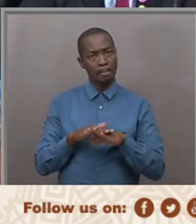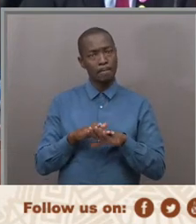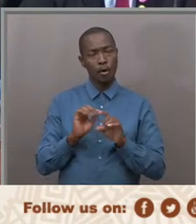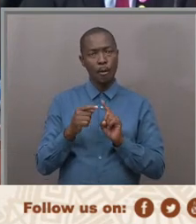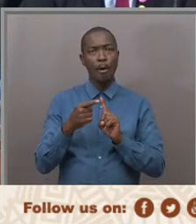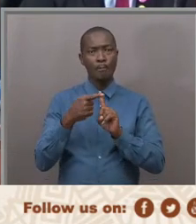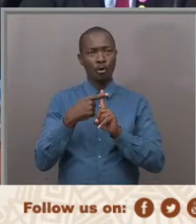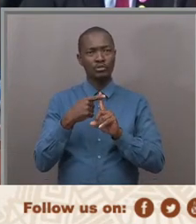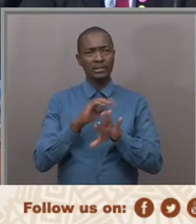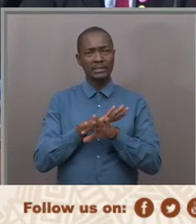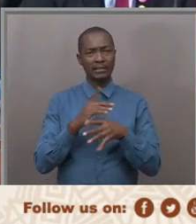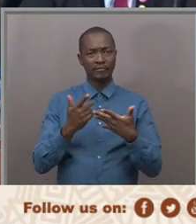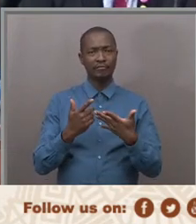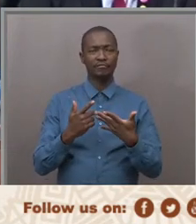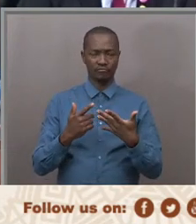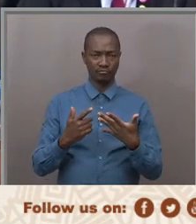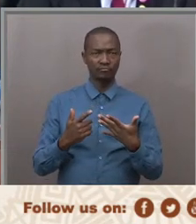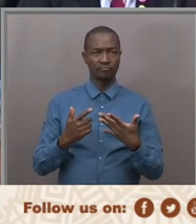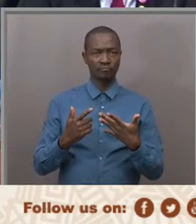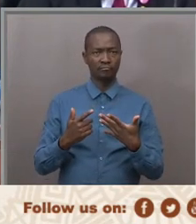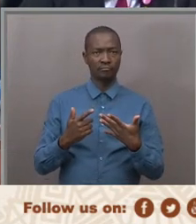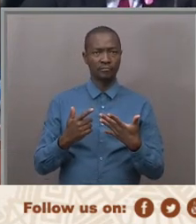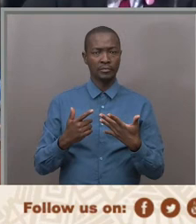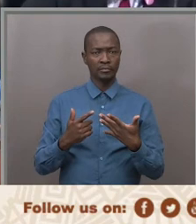the battle against COVID.